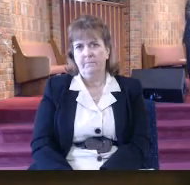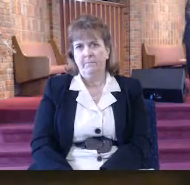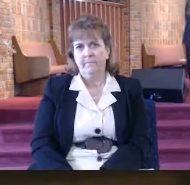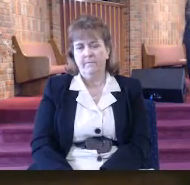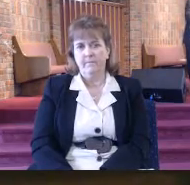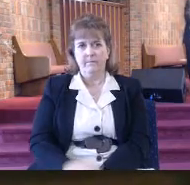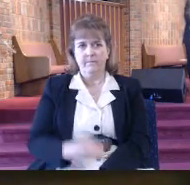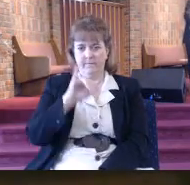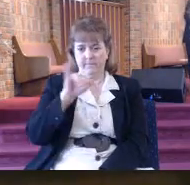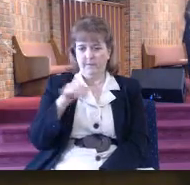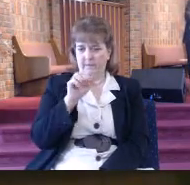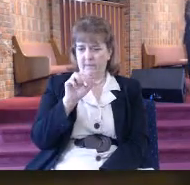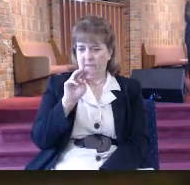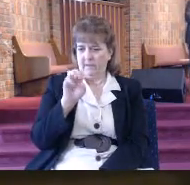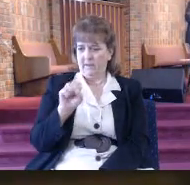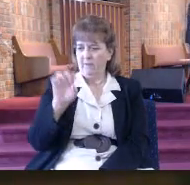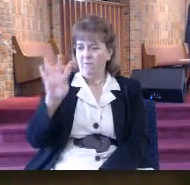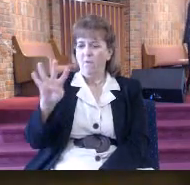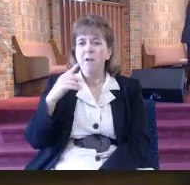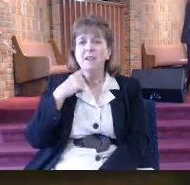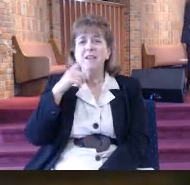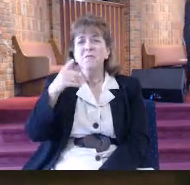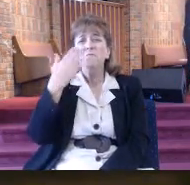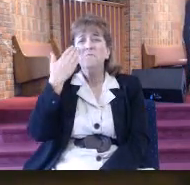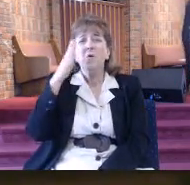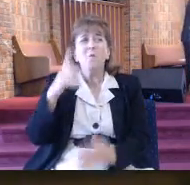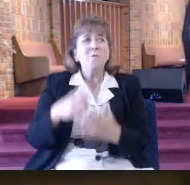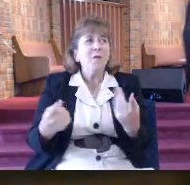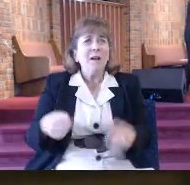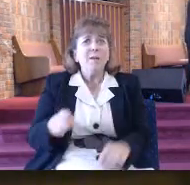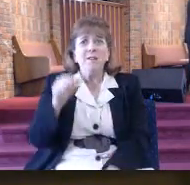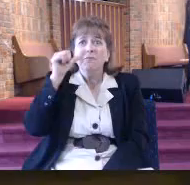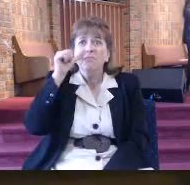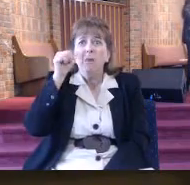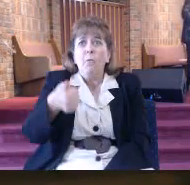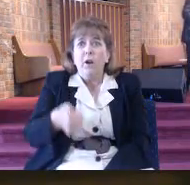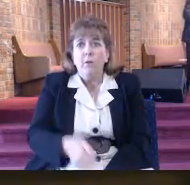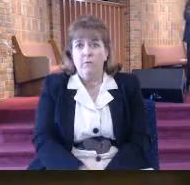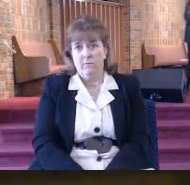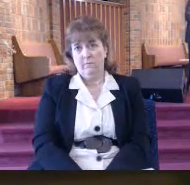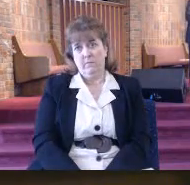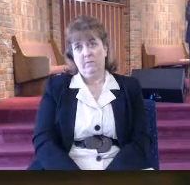James says in James chapter 4, you don't know what will happen tomorrow.